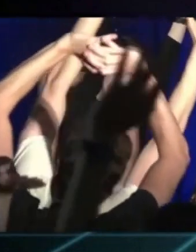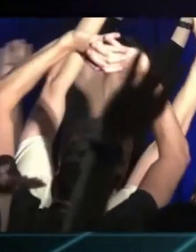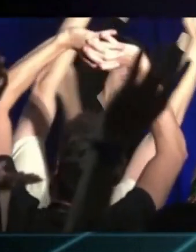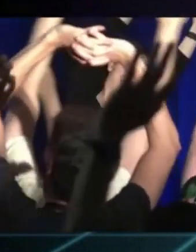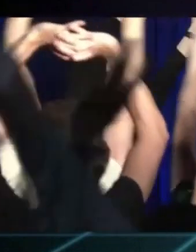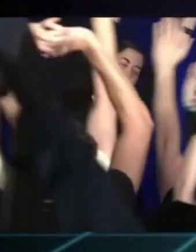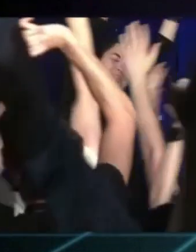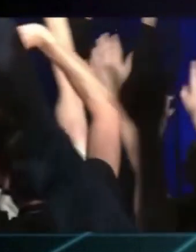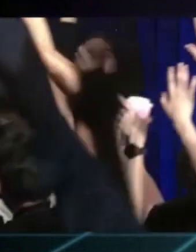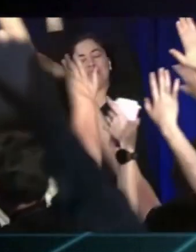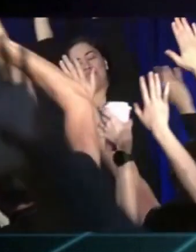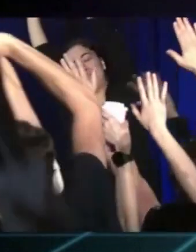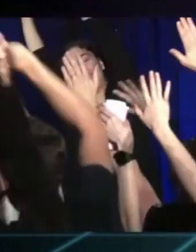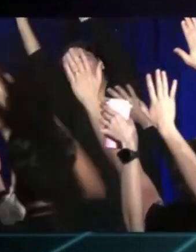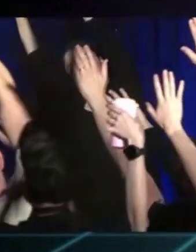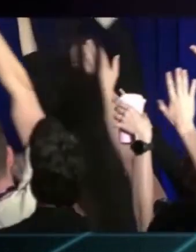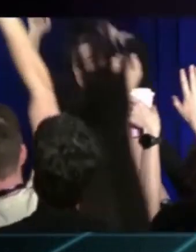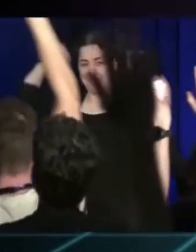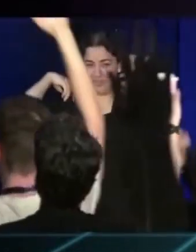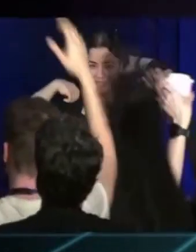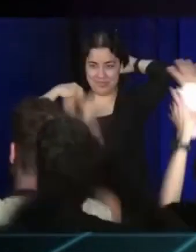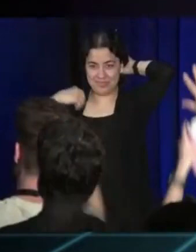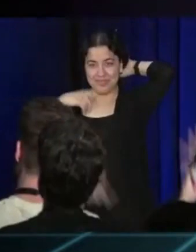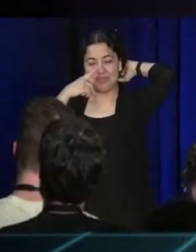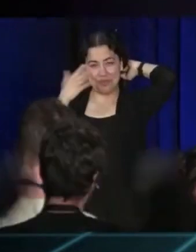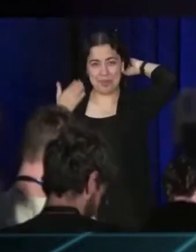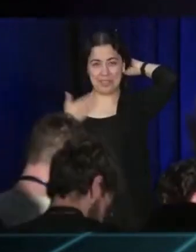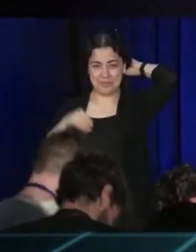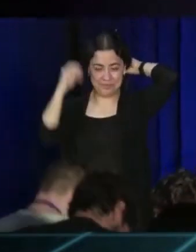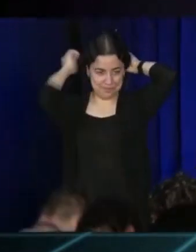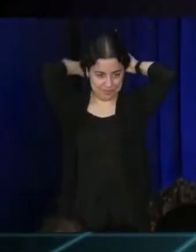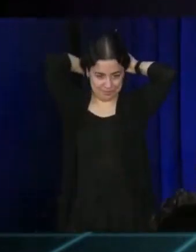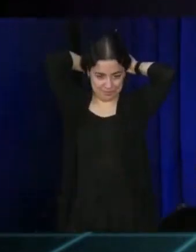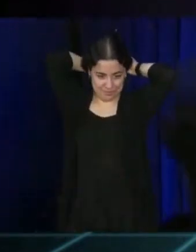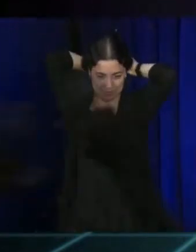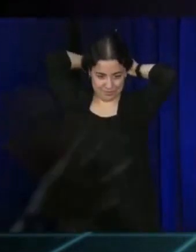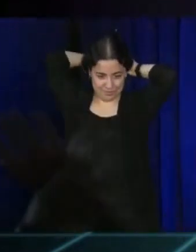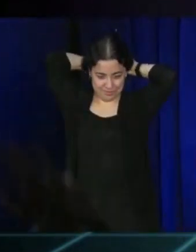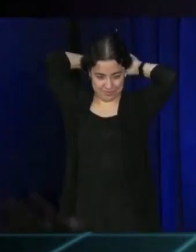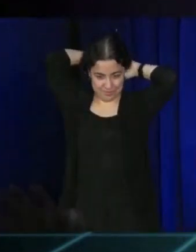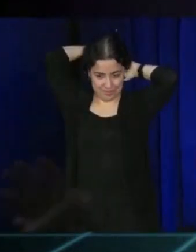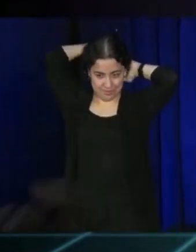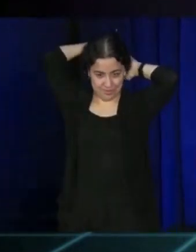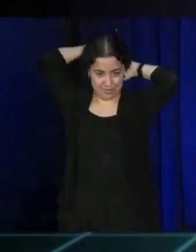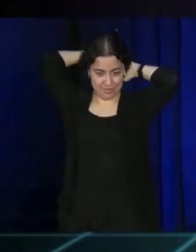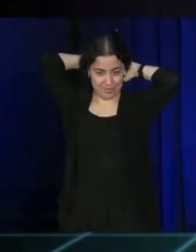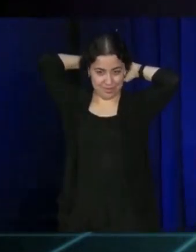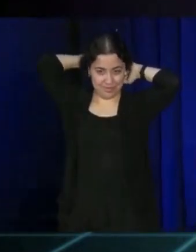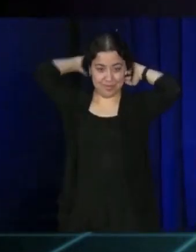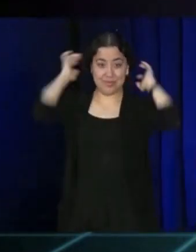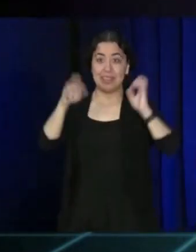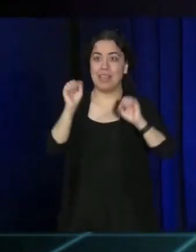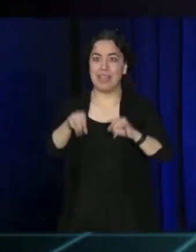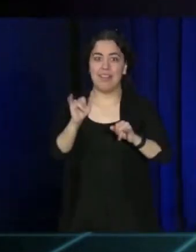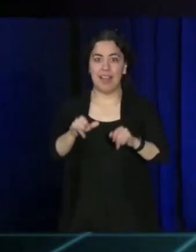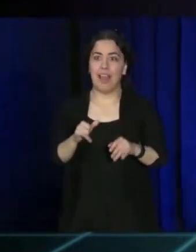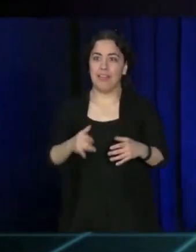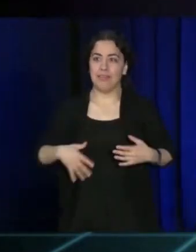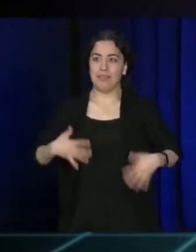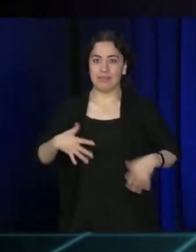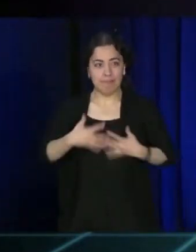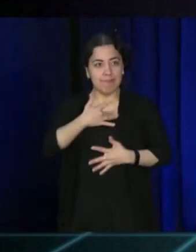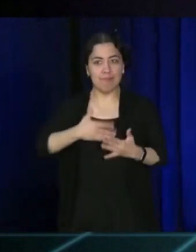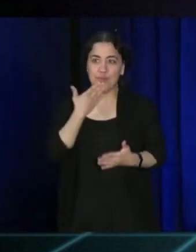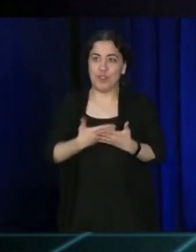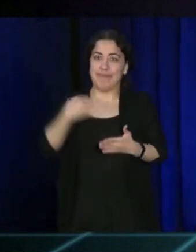other. Okay, now you can sit down. Thank you. Yes, that is so good for you.